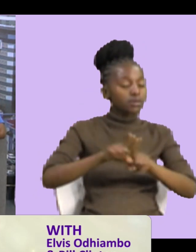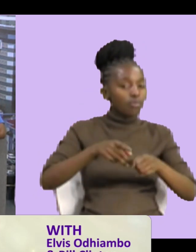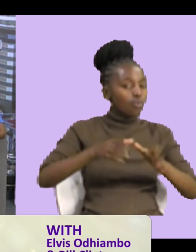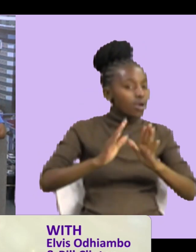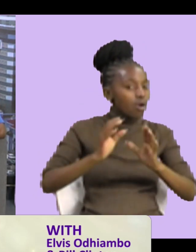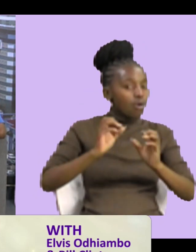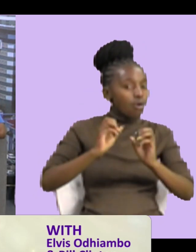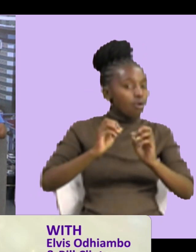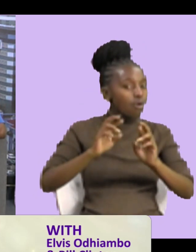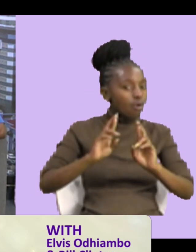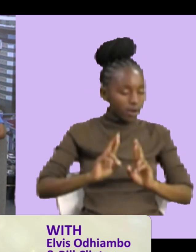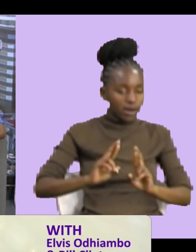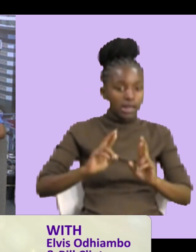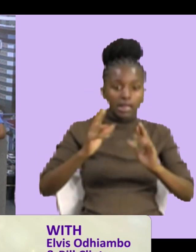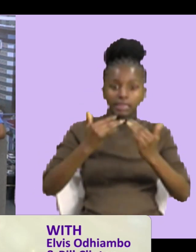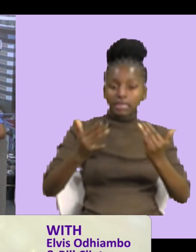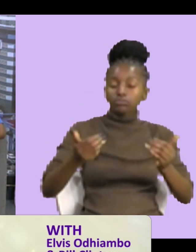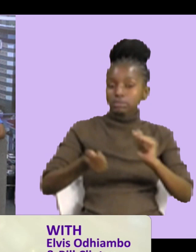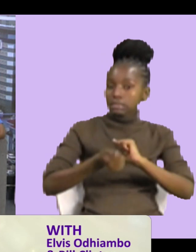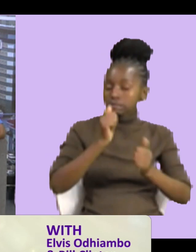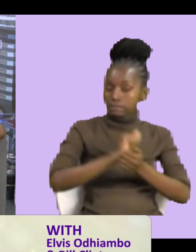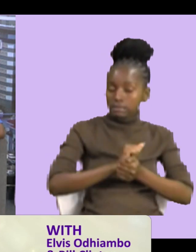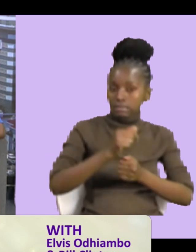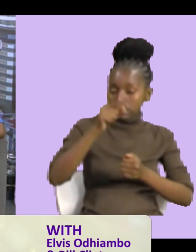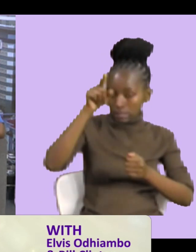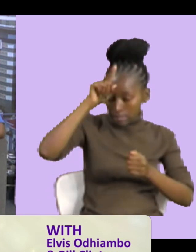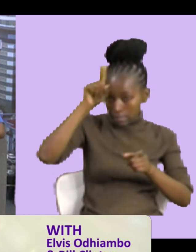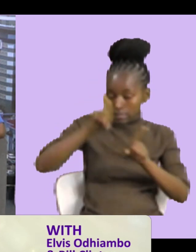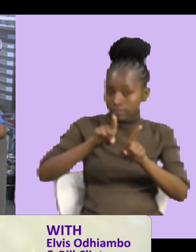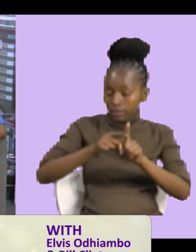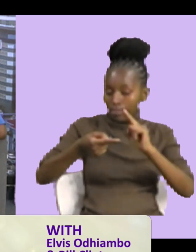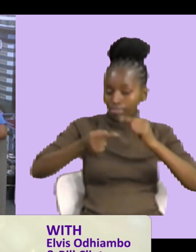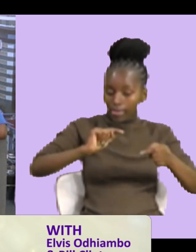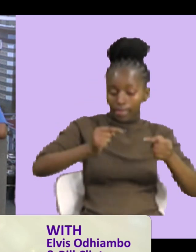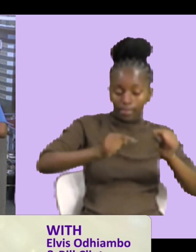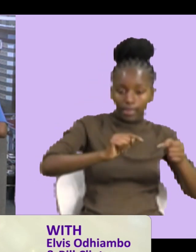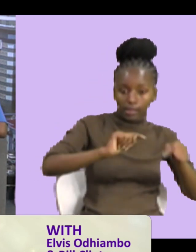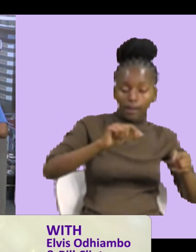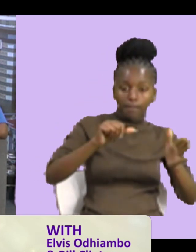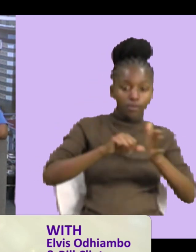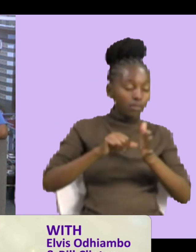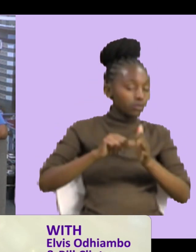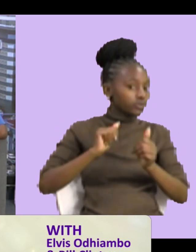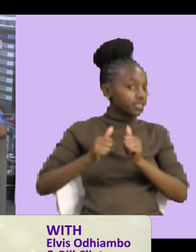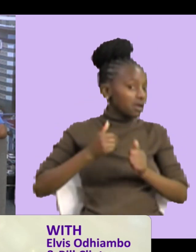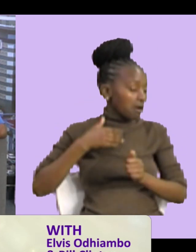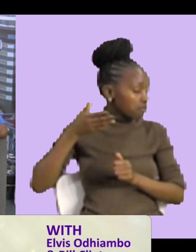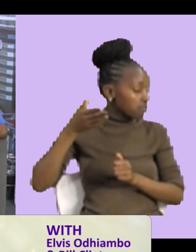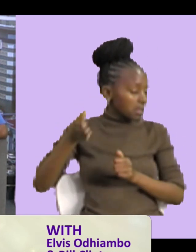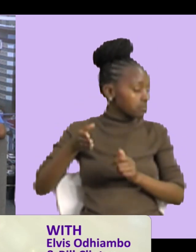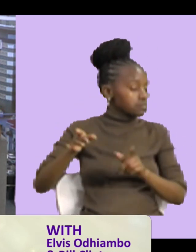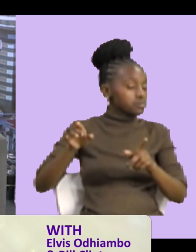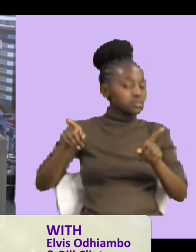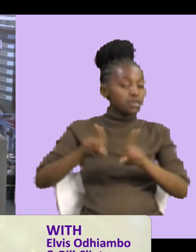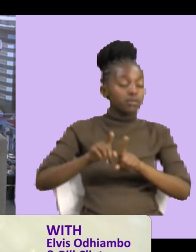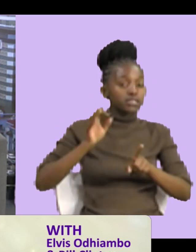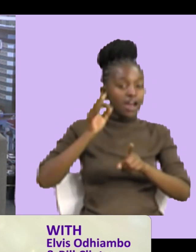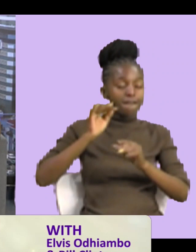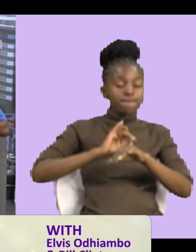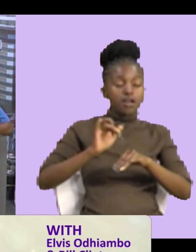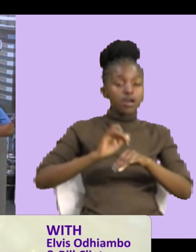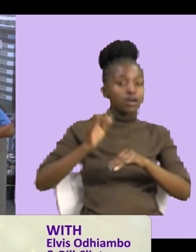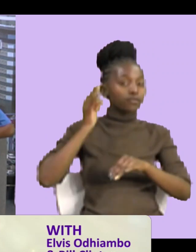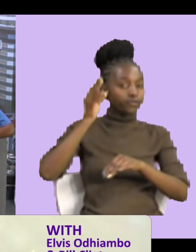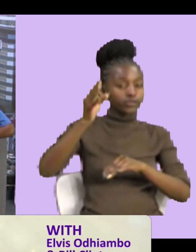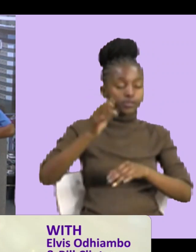far, or just like injury being one of the major problems that it will hurt them in future? What is your stand on how